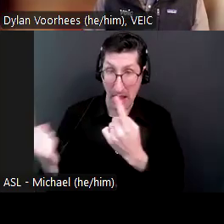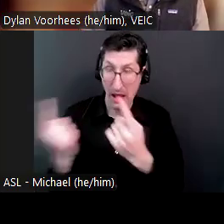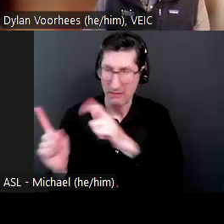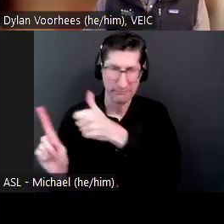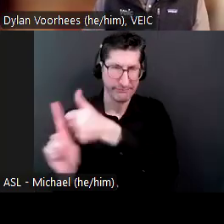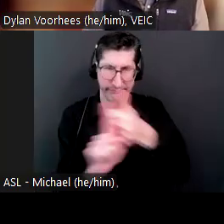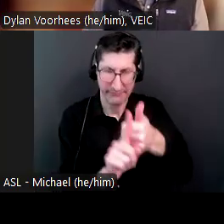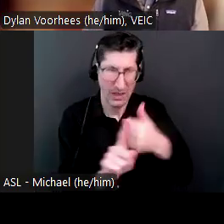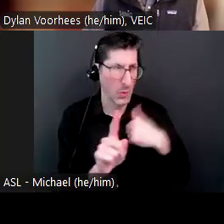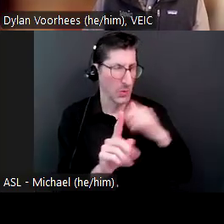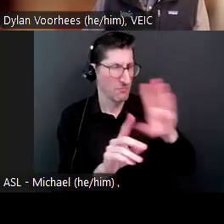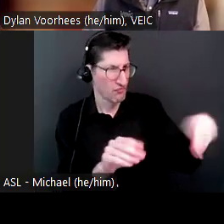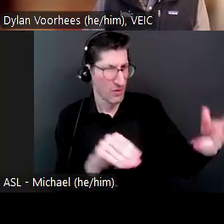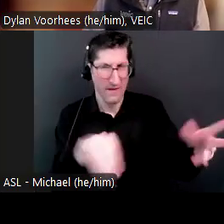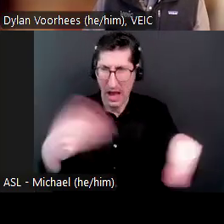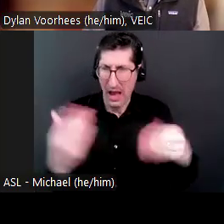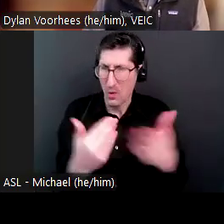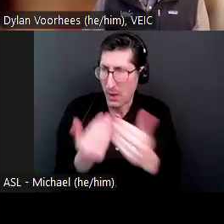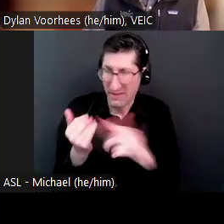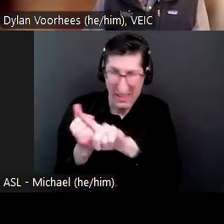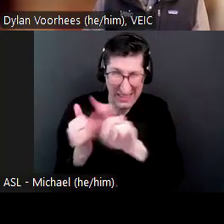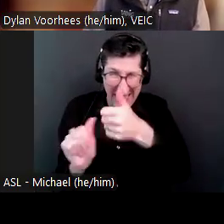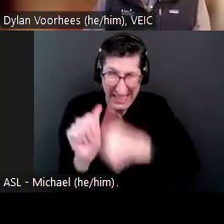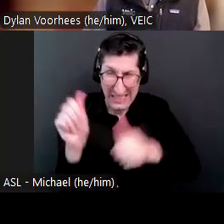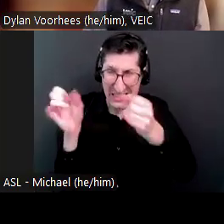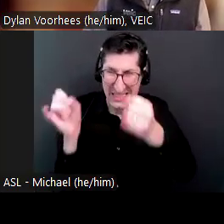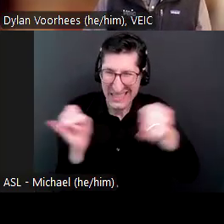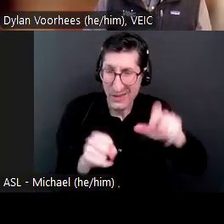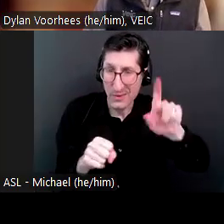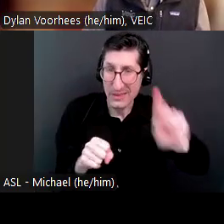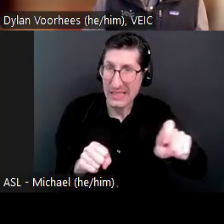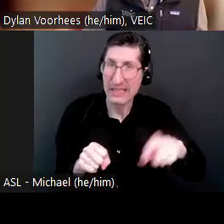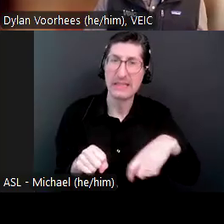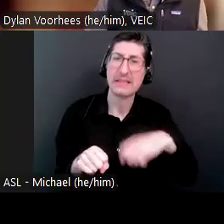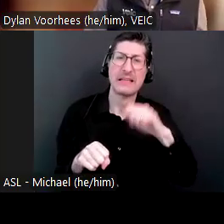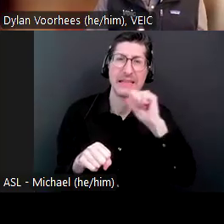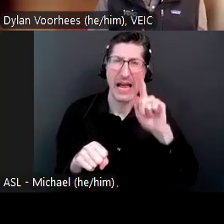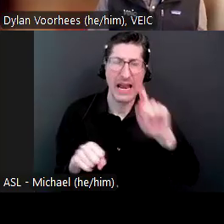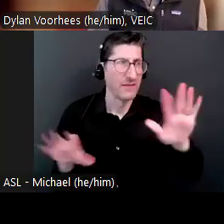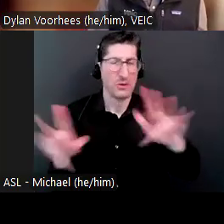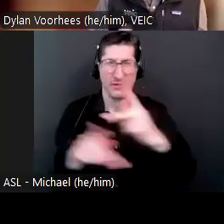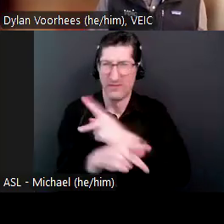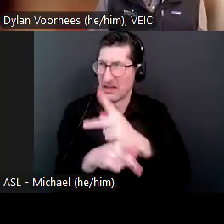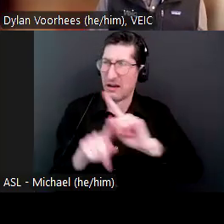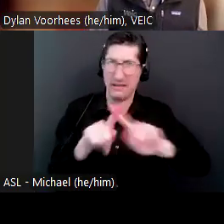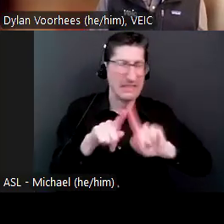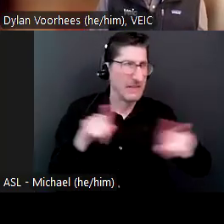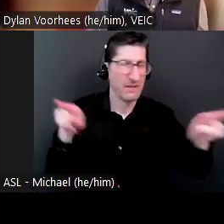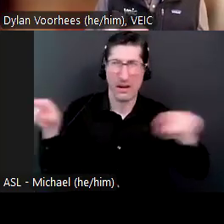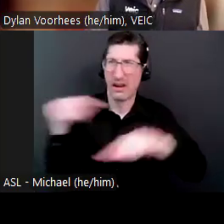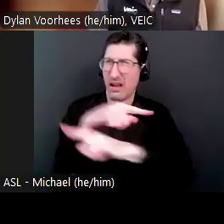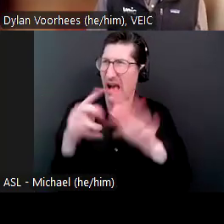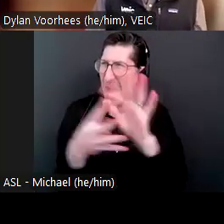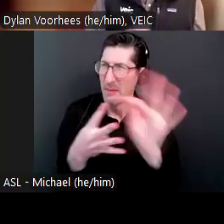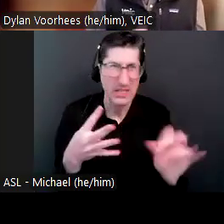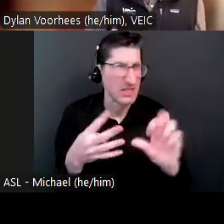own between different services and programs, or be subject to multiple potentially conflicting pathways, or